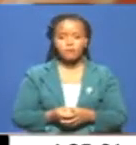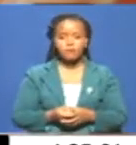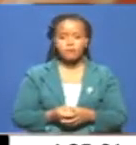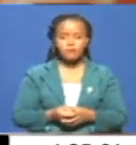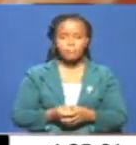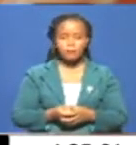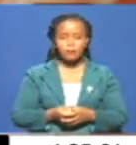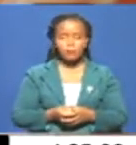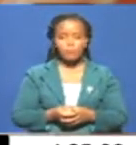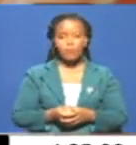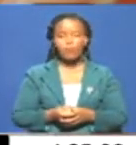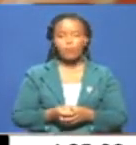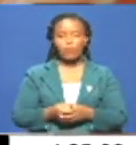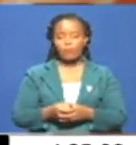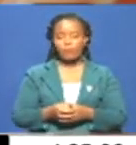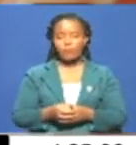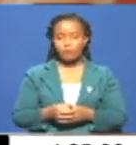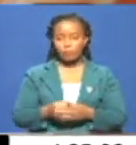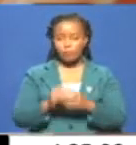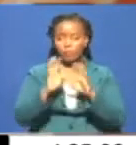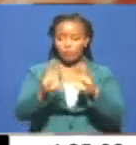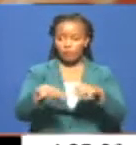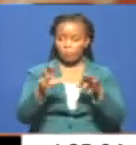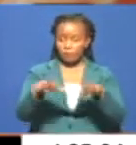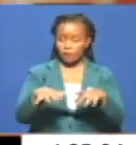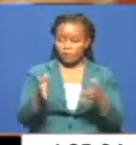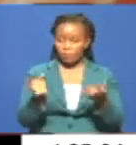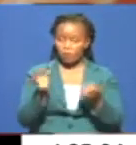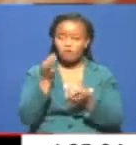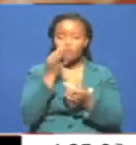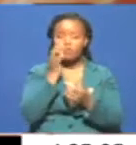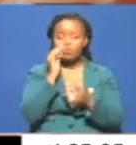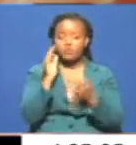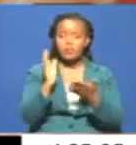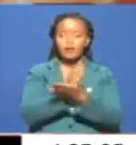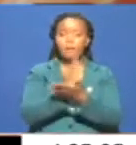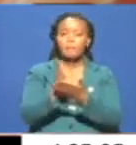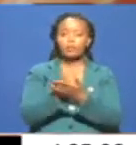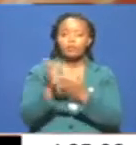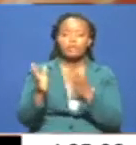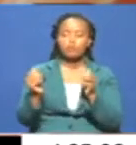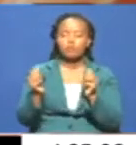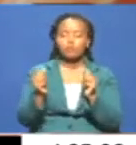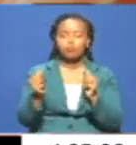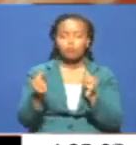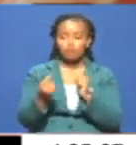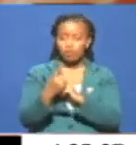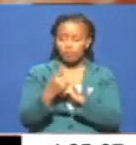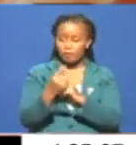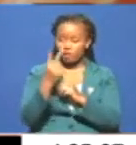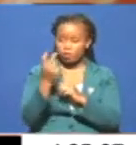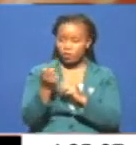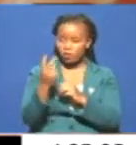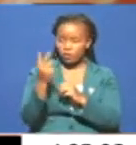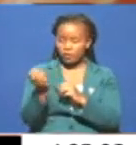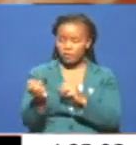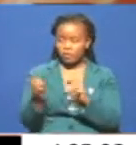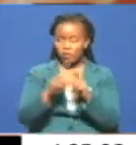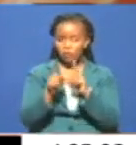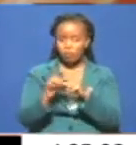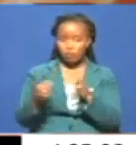Horticultural exports between January and November 2021 rose by 6% to 145.4 billion